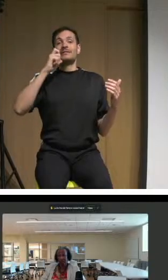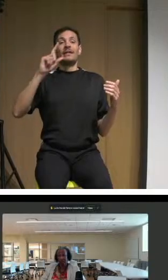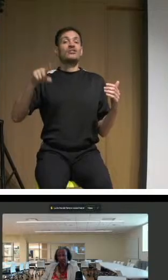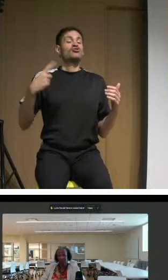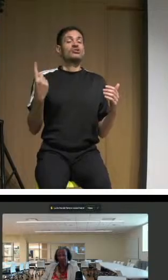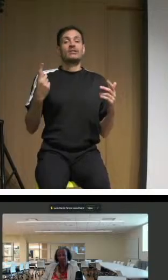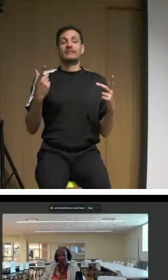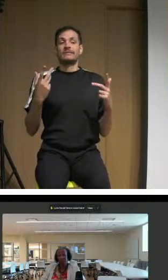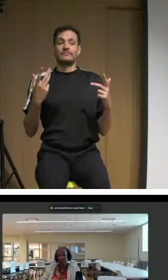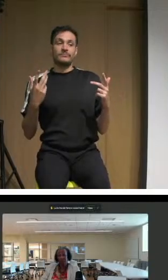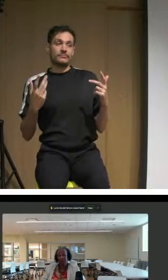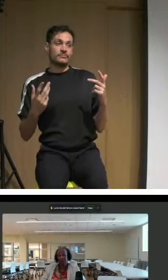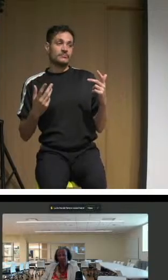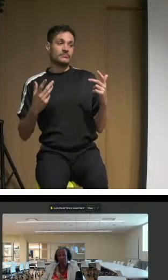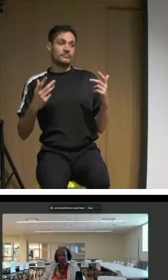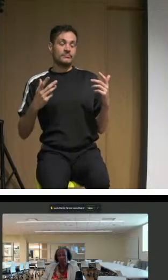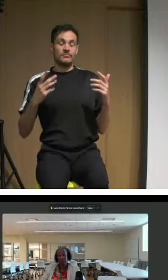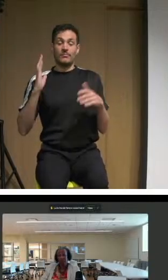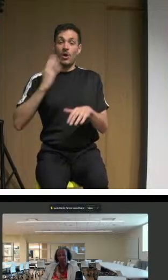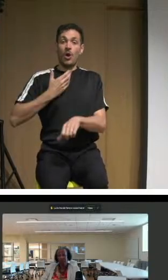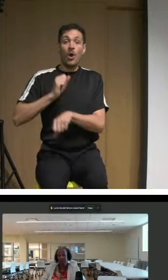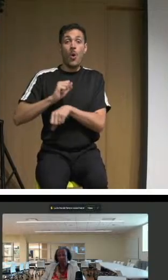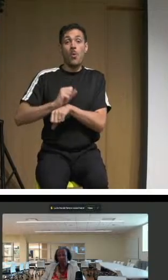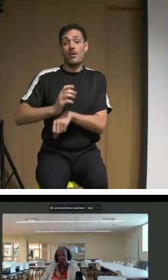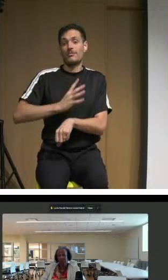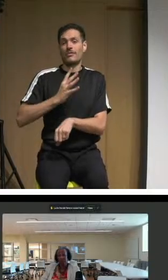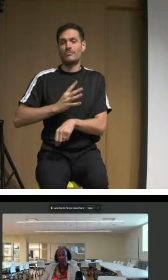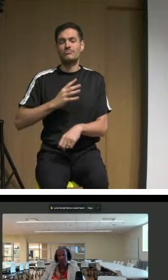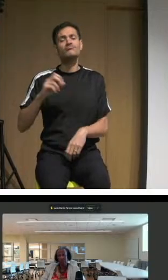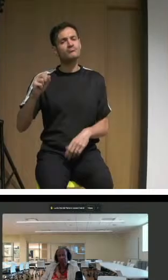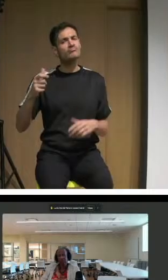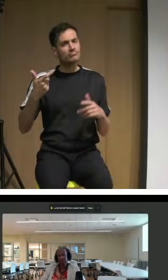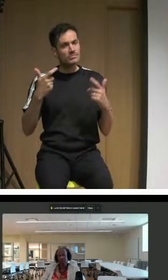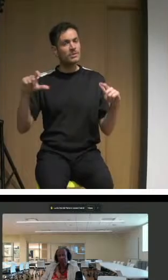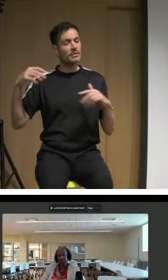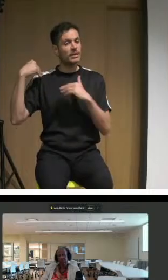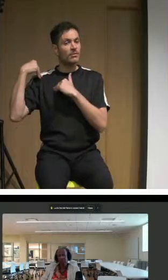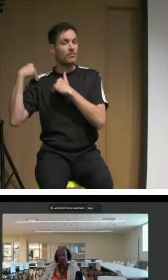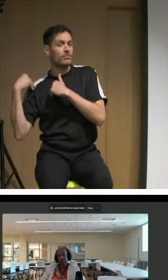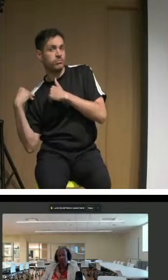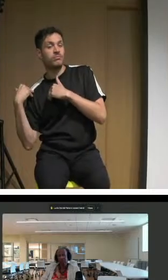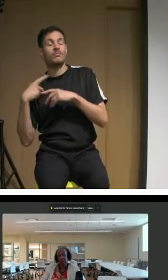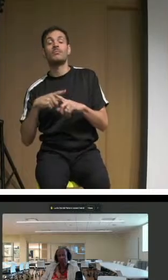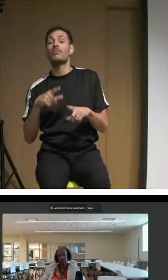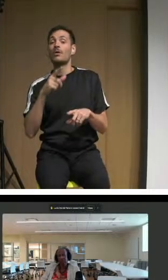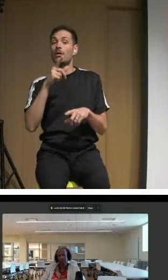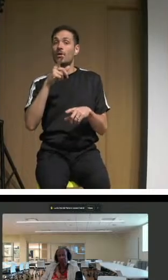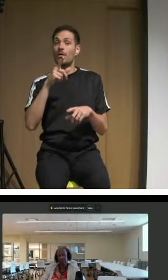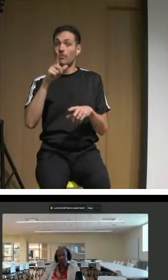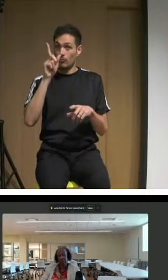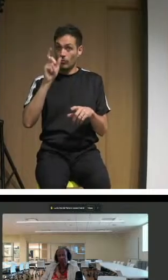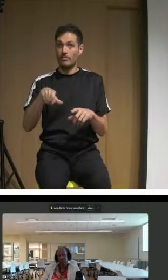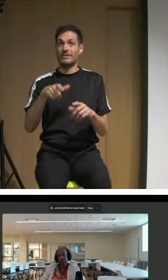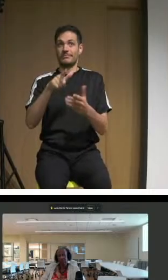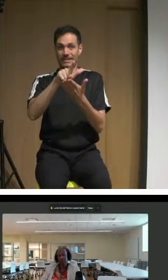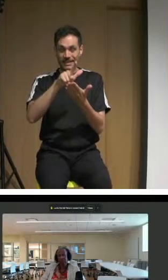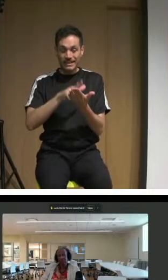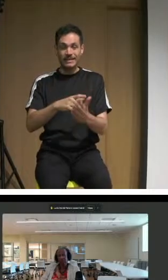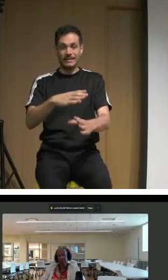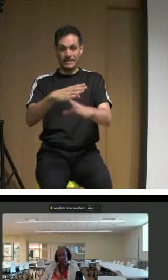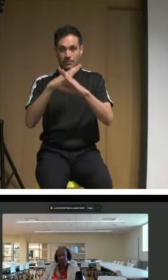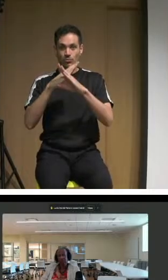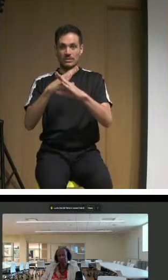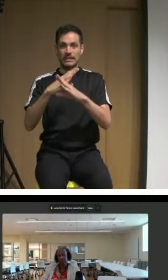of the work that we're doing. While it is a phenomenal task that we have been called to, it is also about ensuring that we are legally protecting to the best of